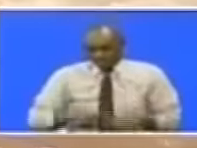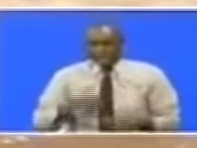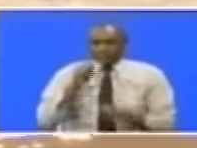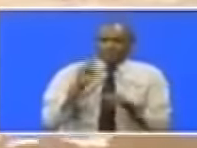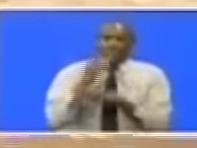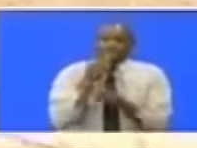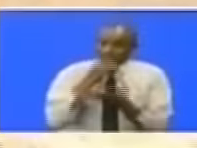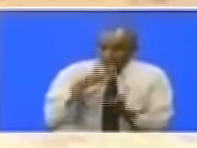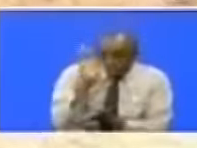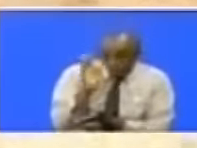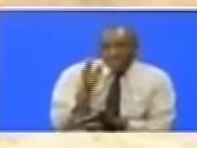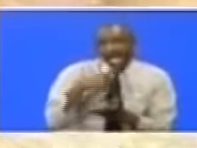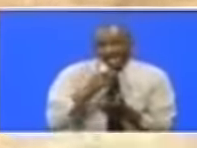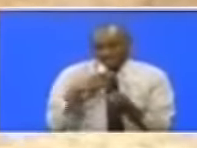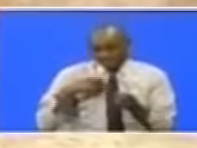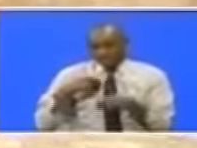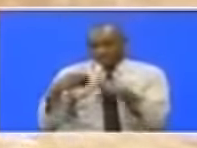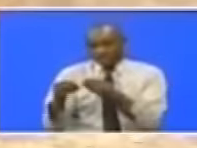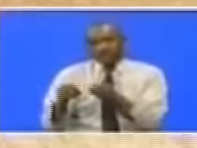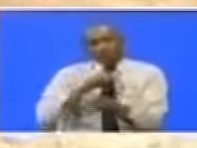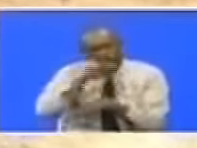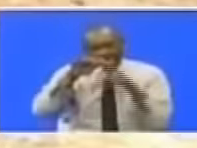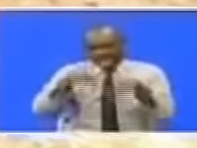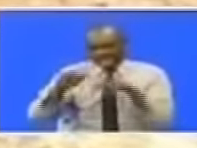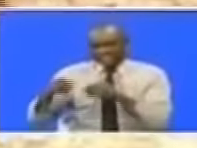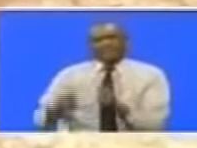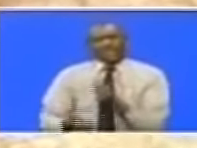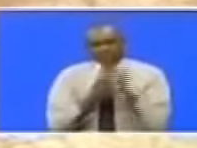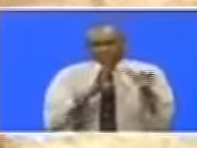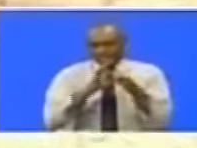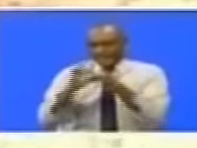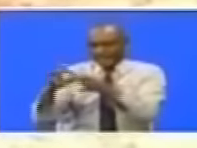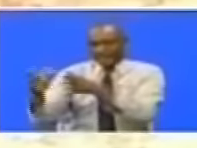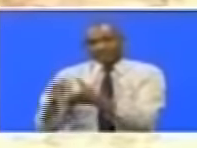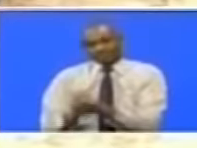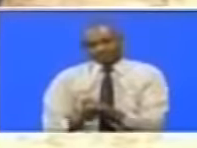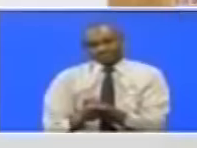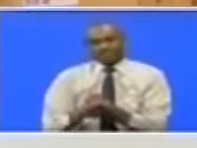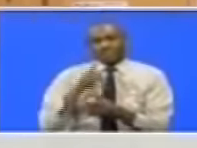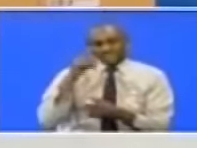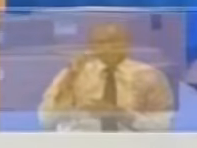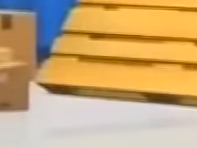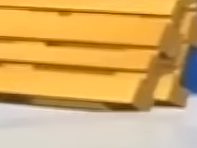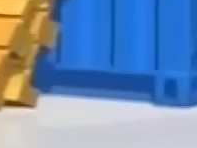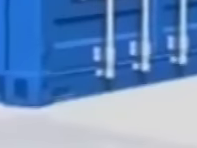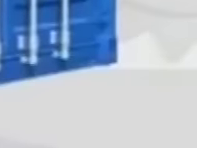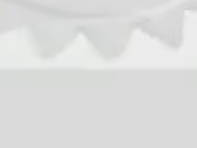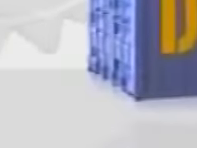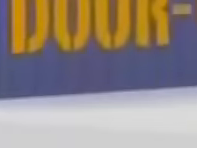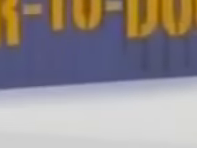potentially higher incomes to suppliers in the entire agricultural chain. Ashley Mazuri, KTN Business.